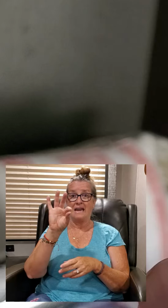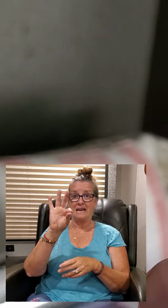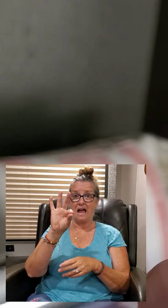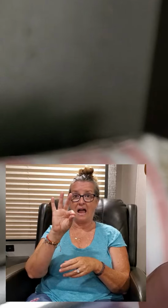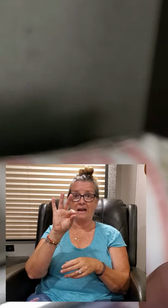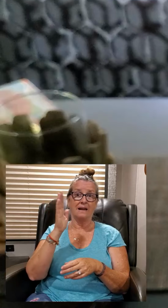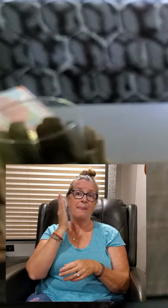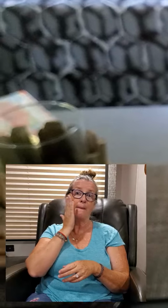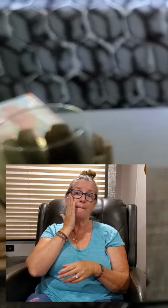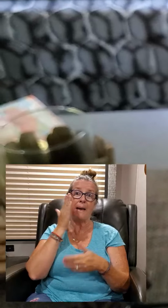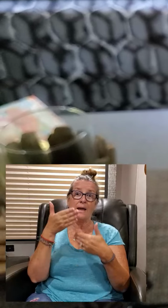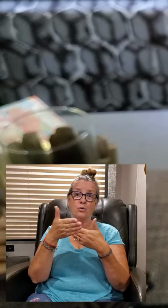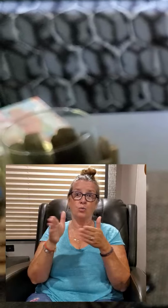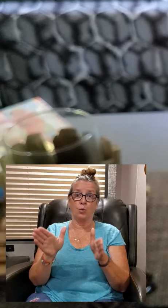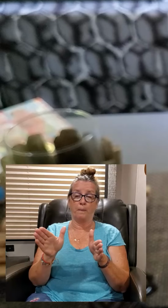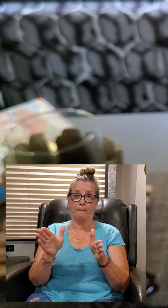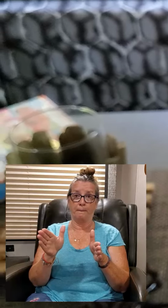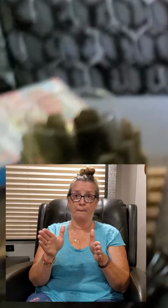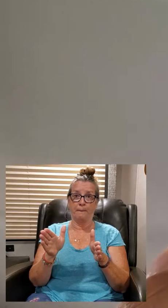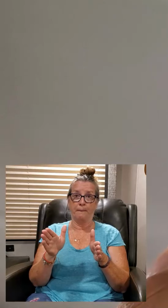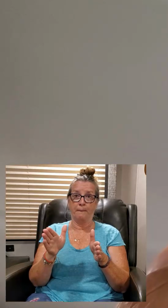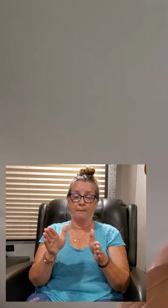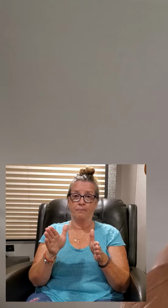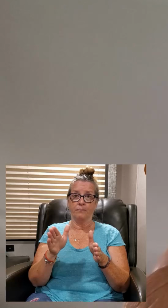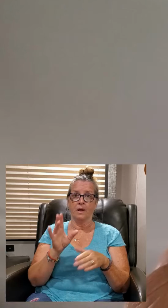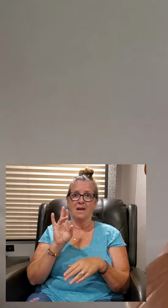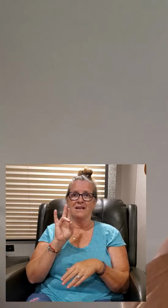89 degrees in the bedroom,